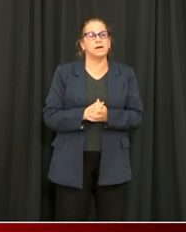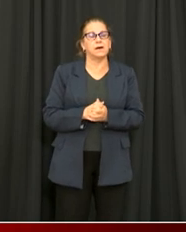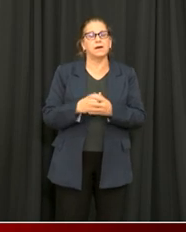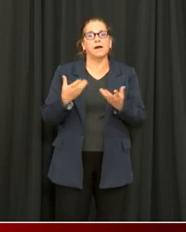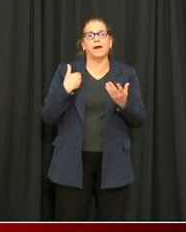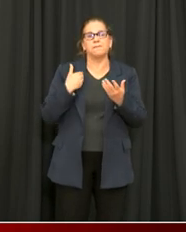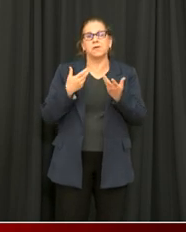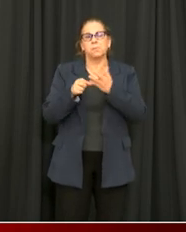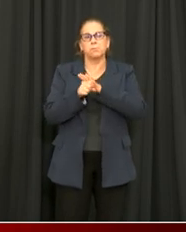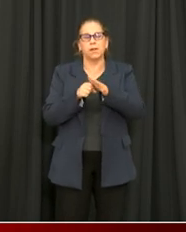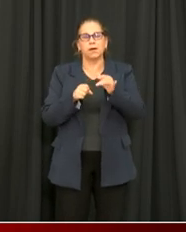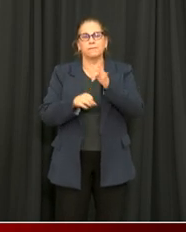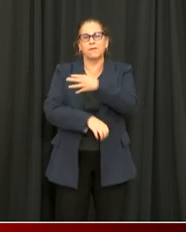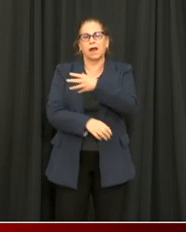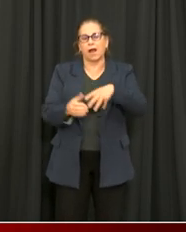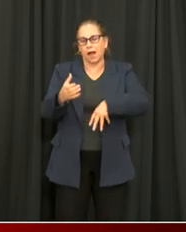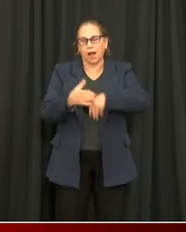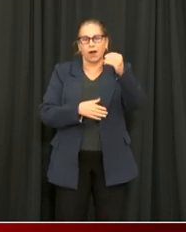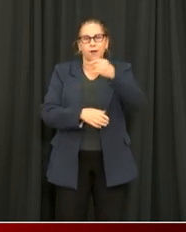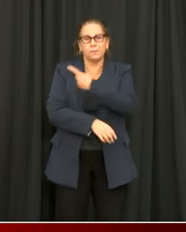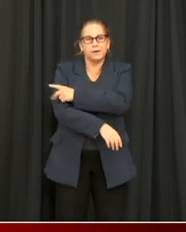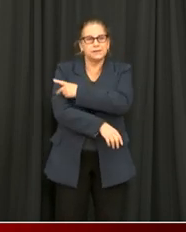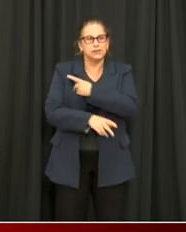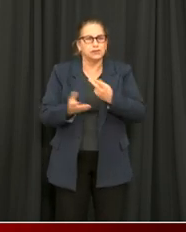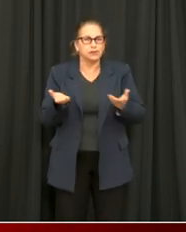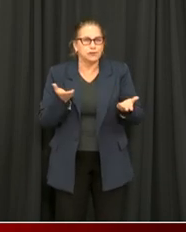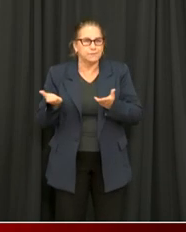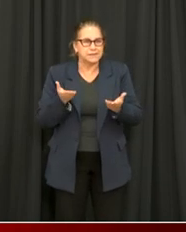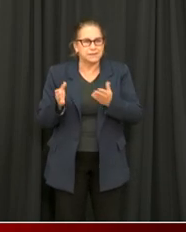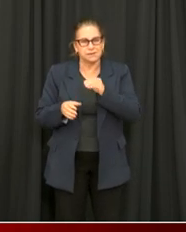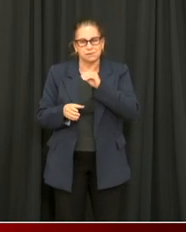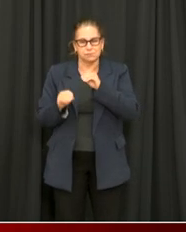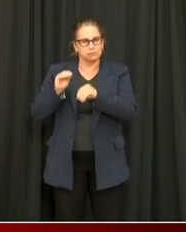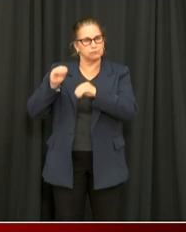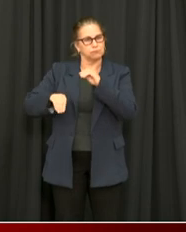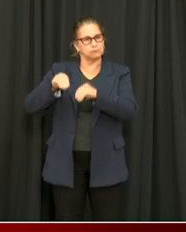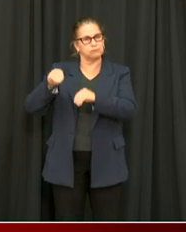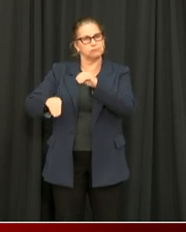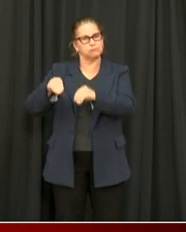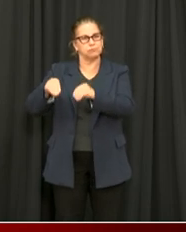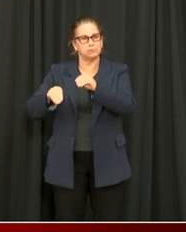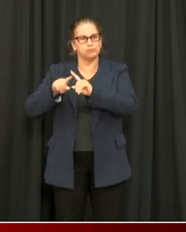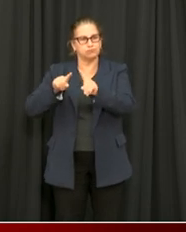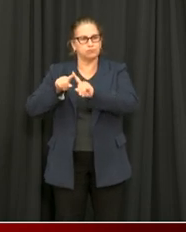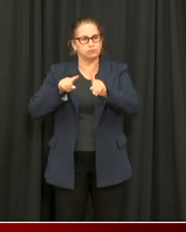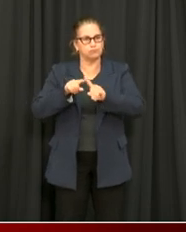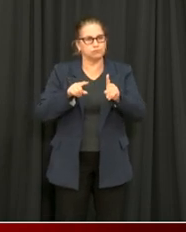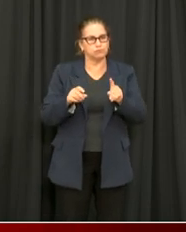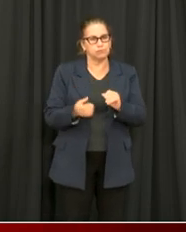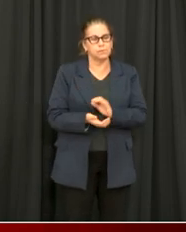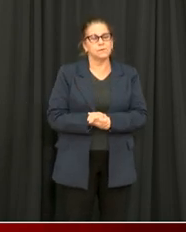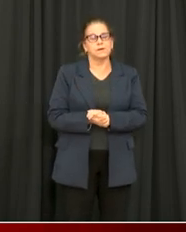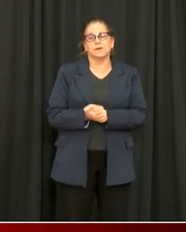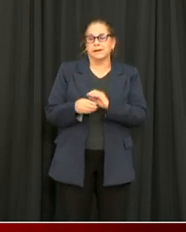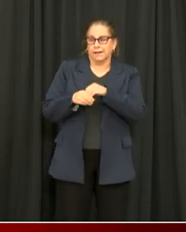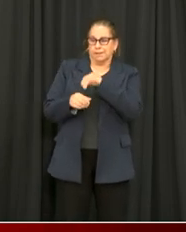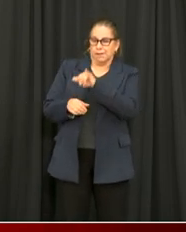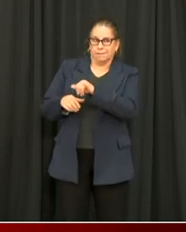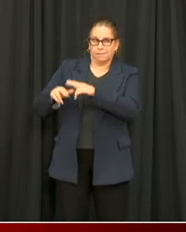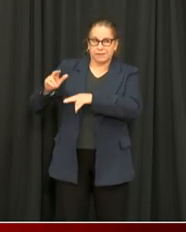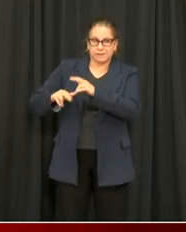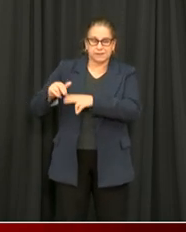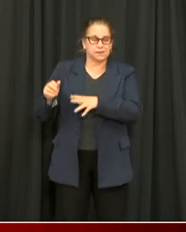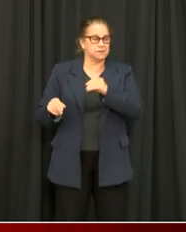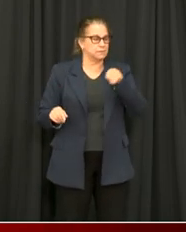specialized procedures at that site, and will be connected to the inpatient facility at